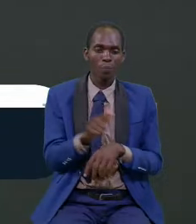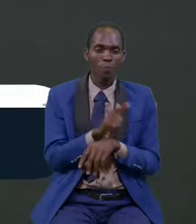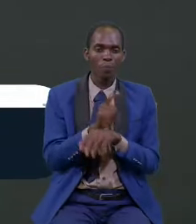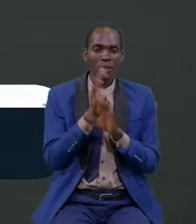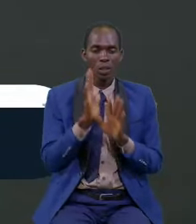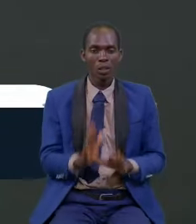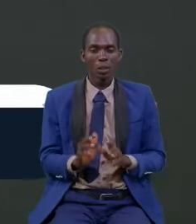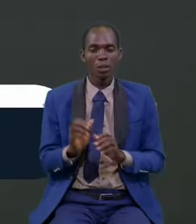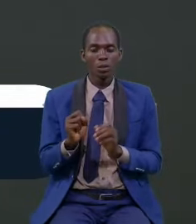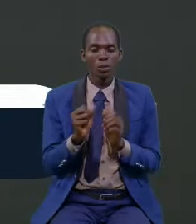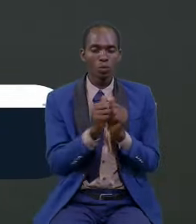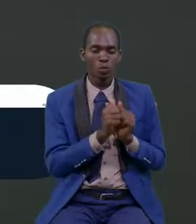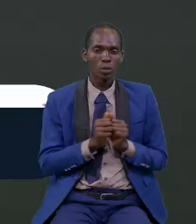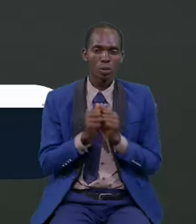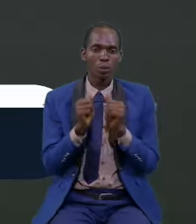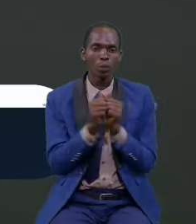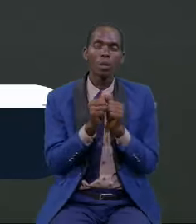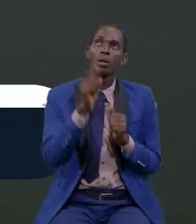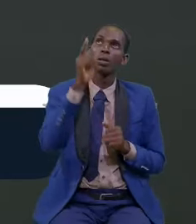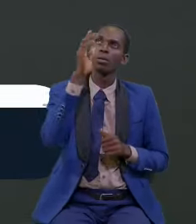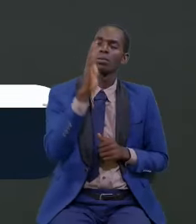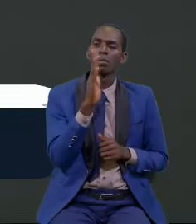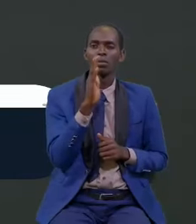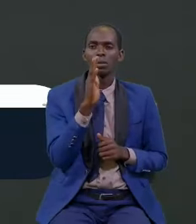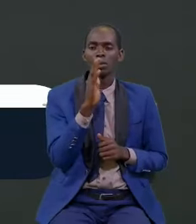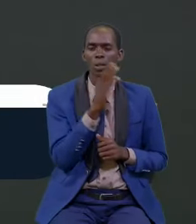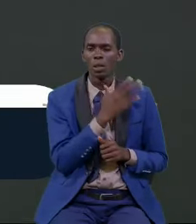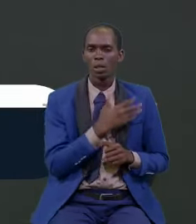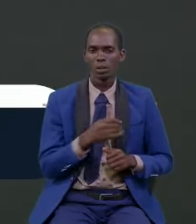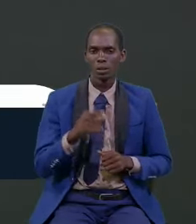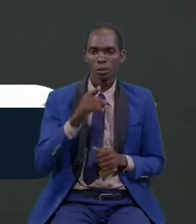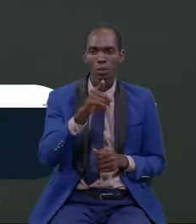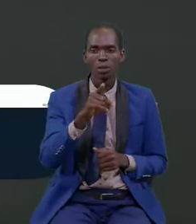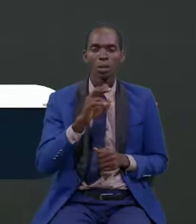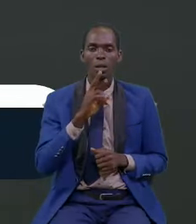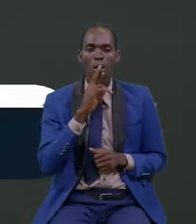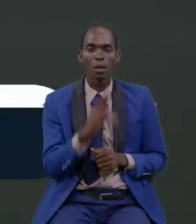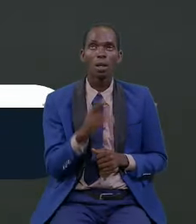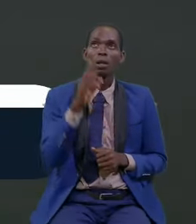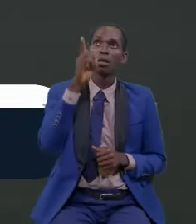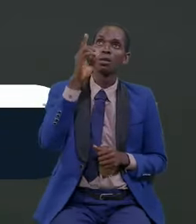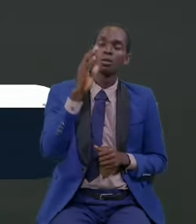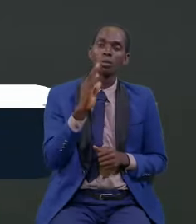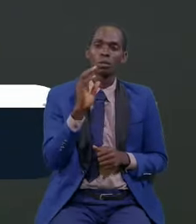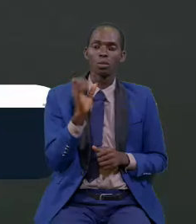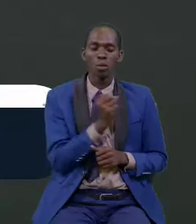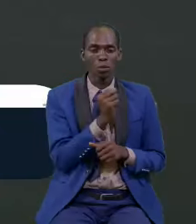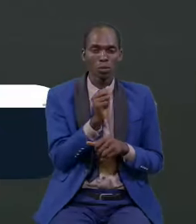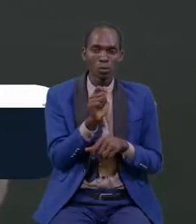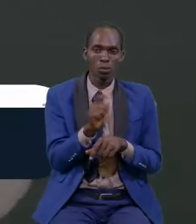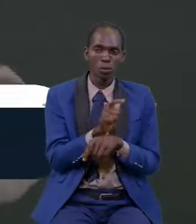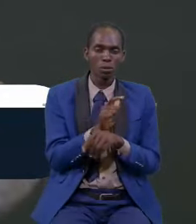with God, and ye are God's husbandry. Ye are God's